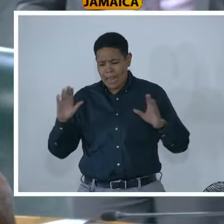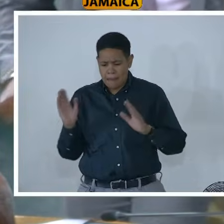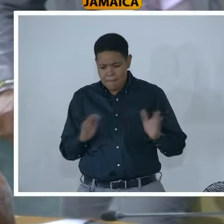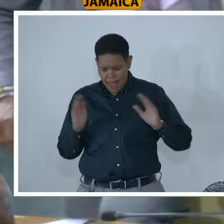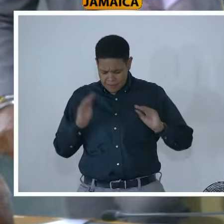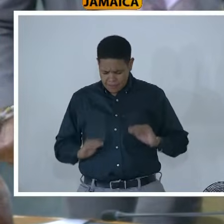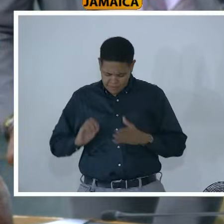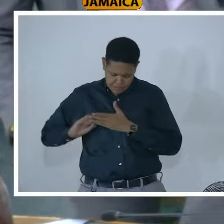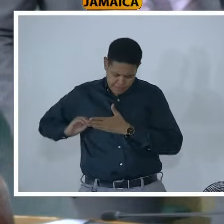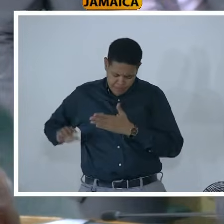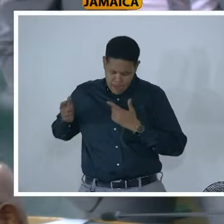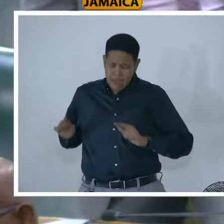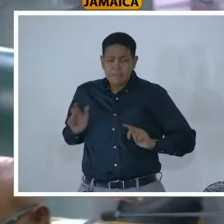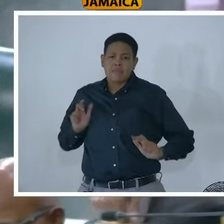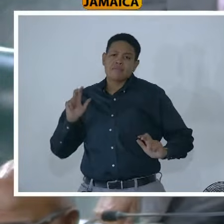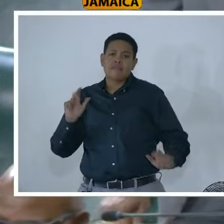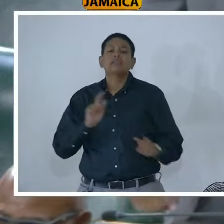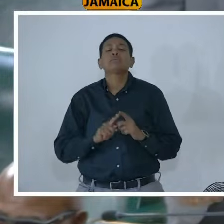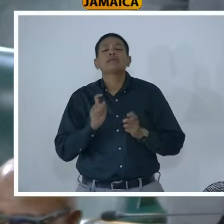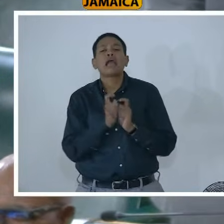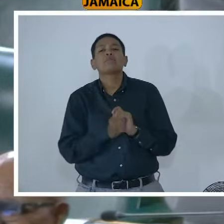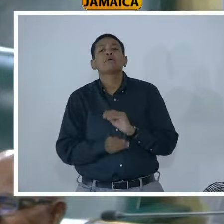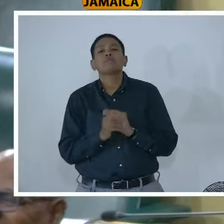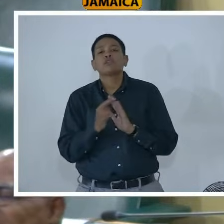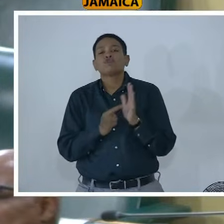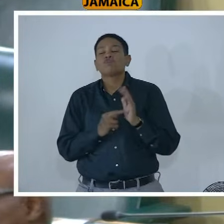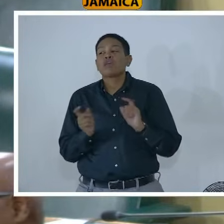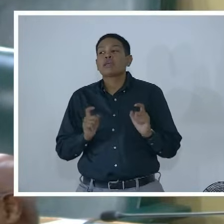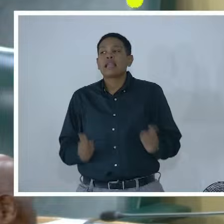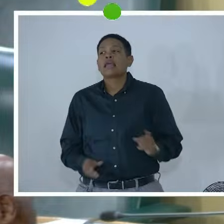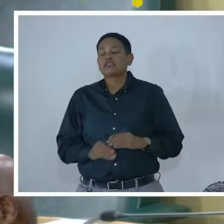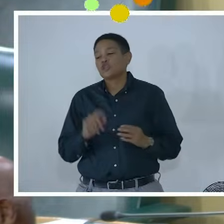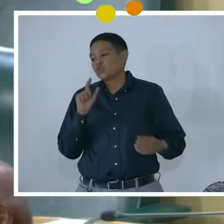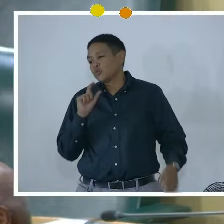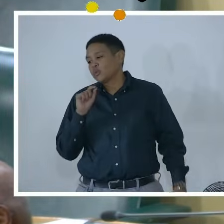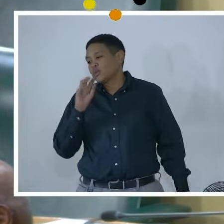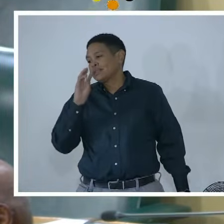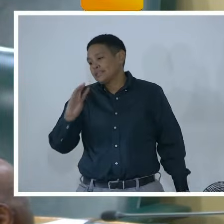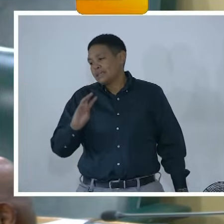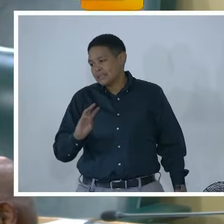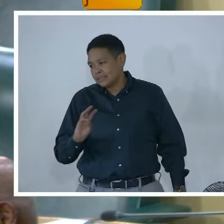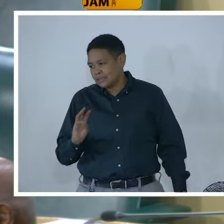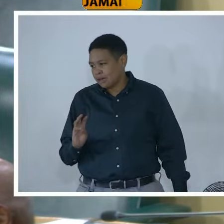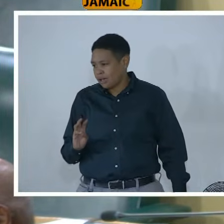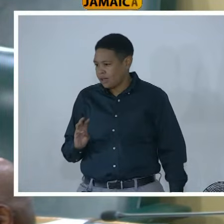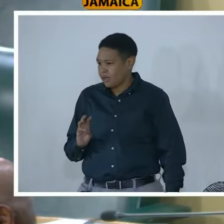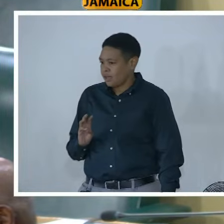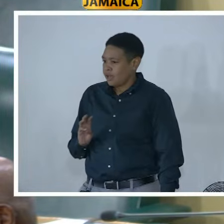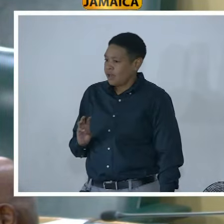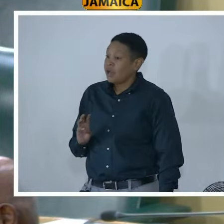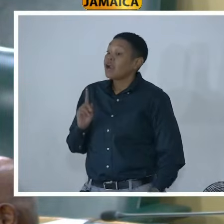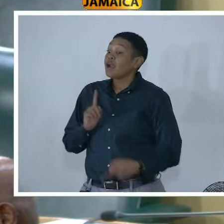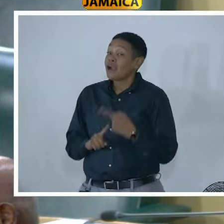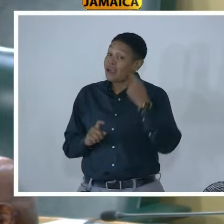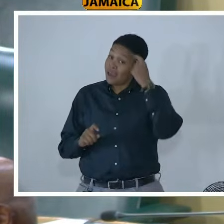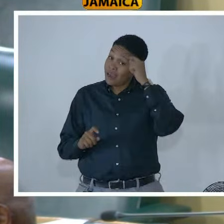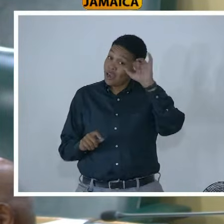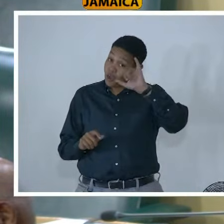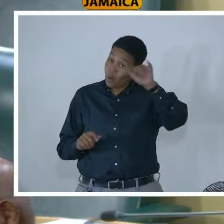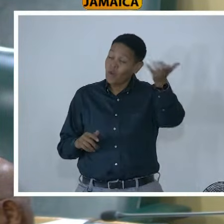Schemes Investment Amendment Regulations 2026. And